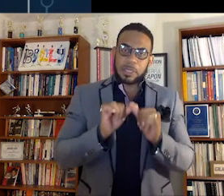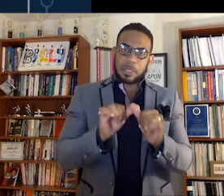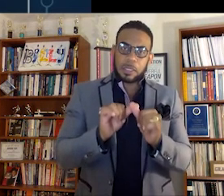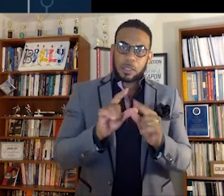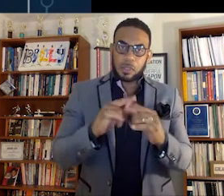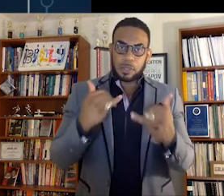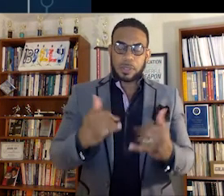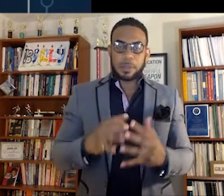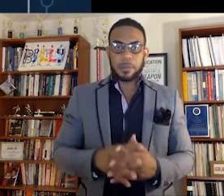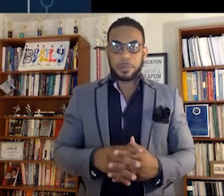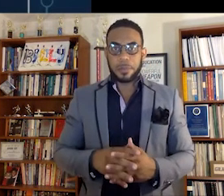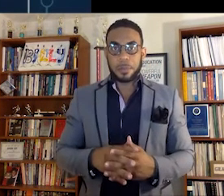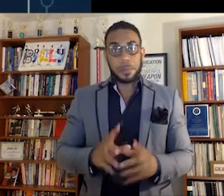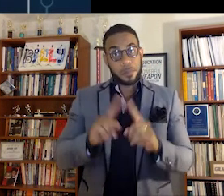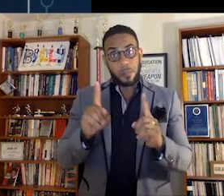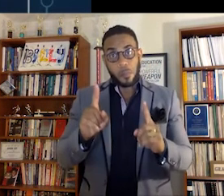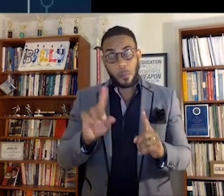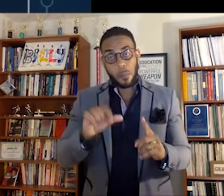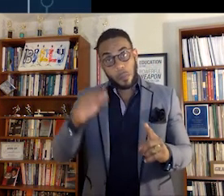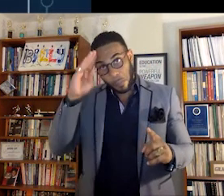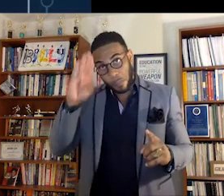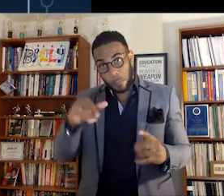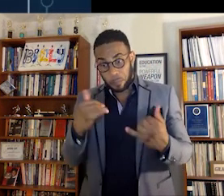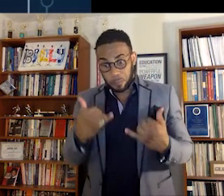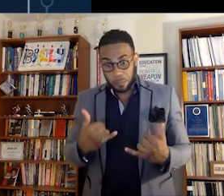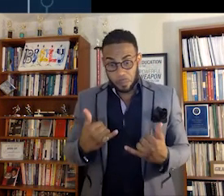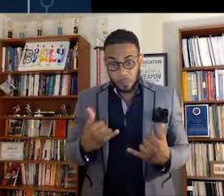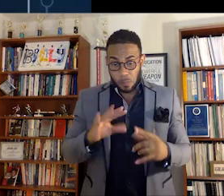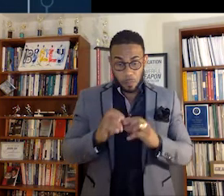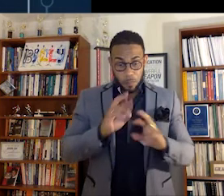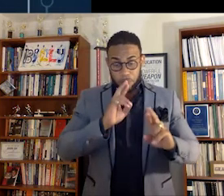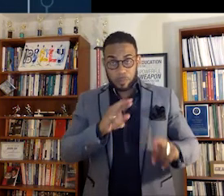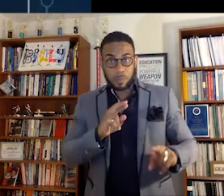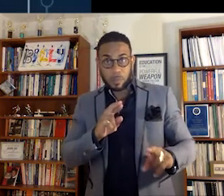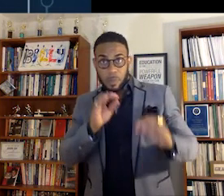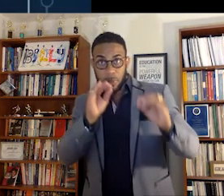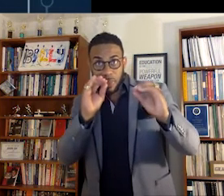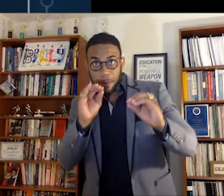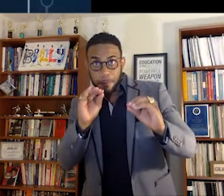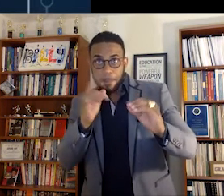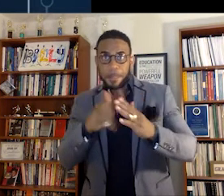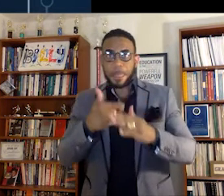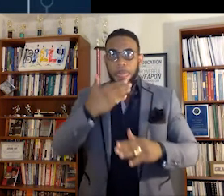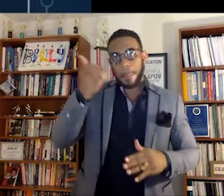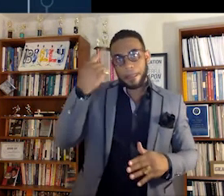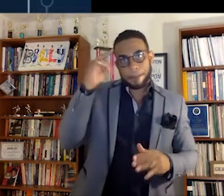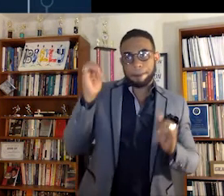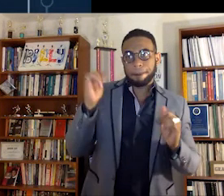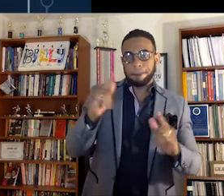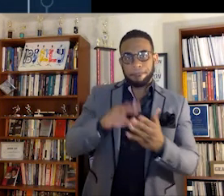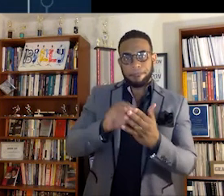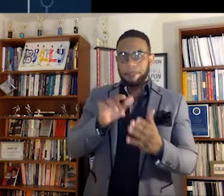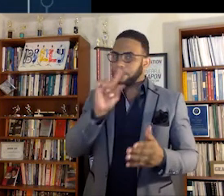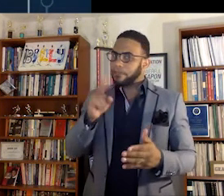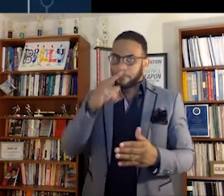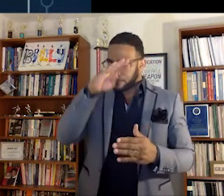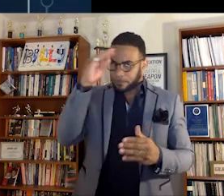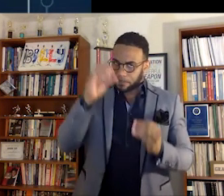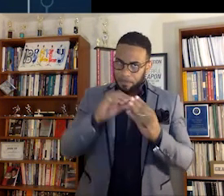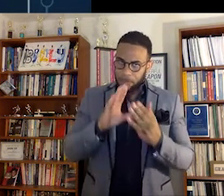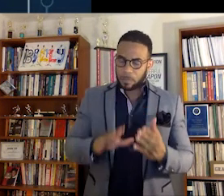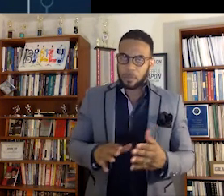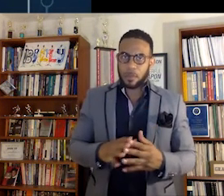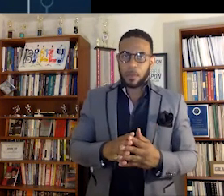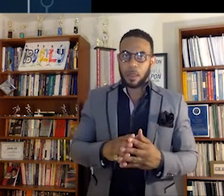continues today. But we know that today, culturally responsive teaching is what's best for all students, not just Black